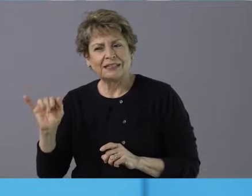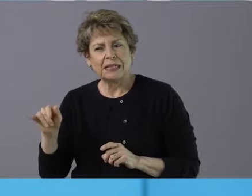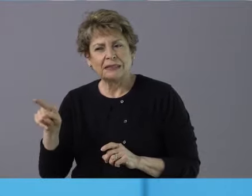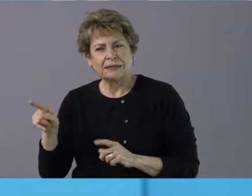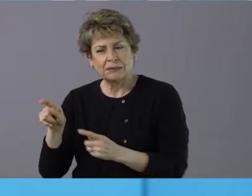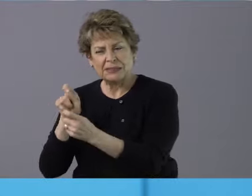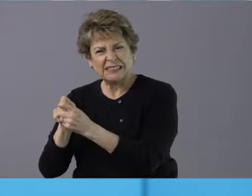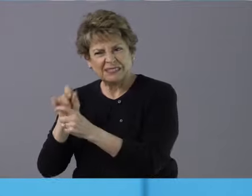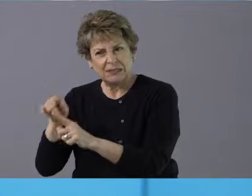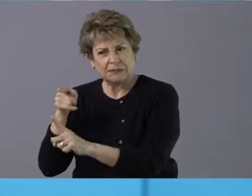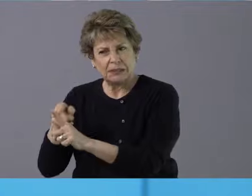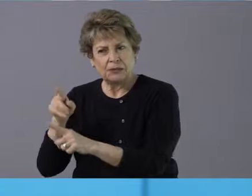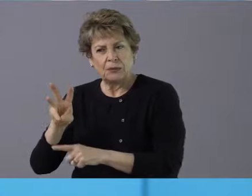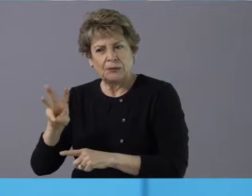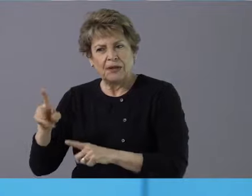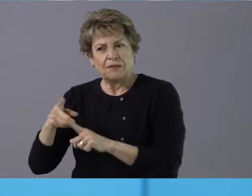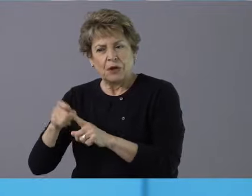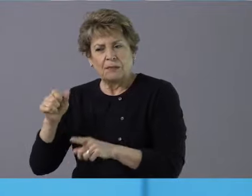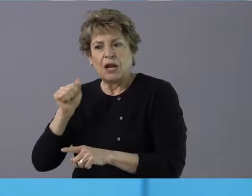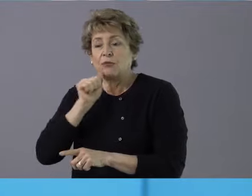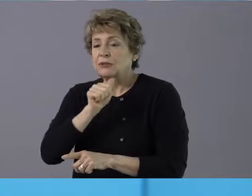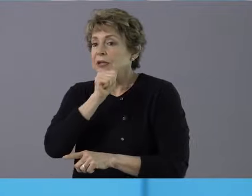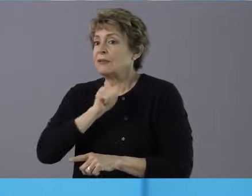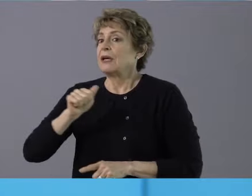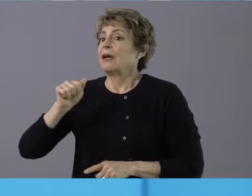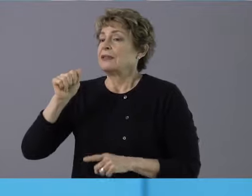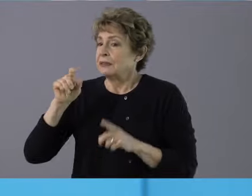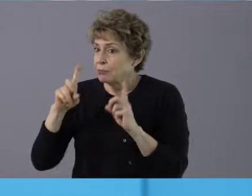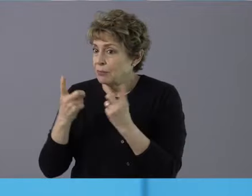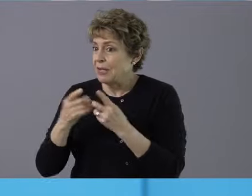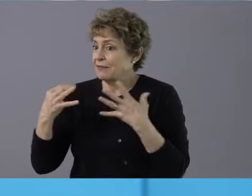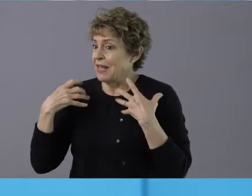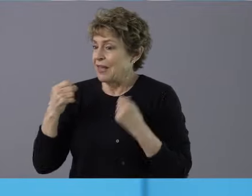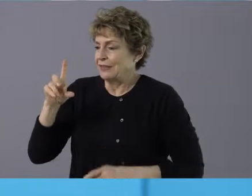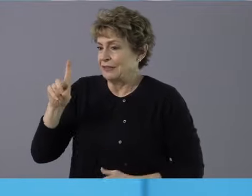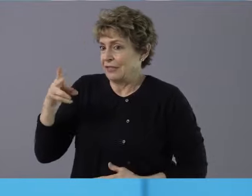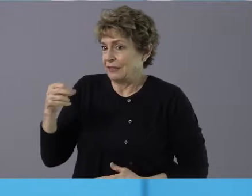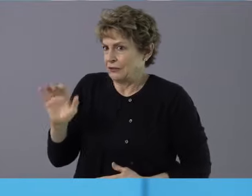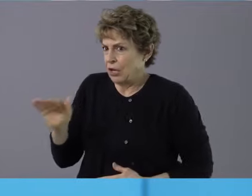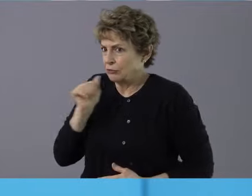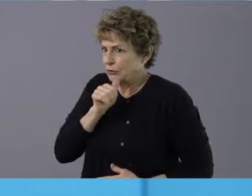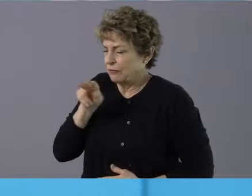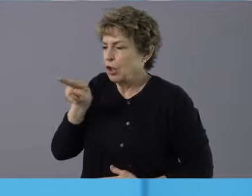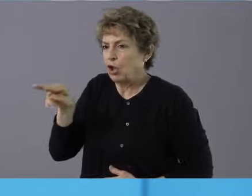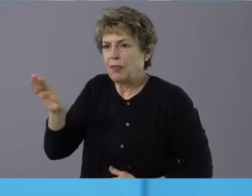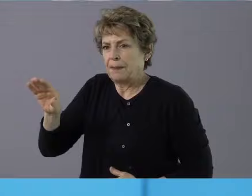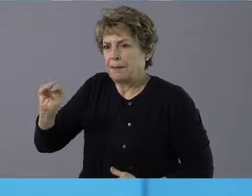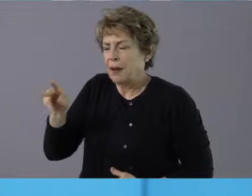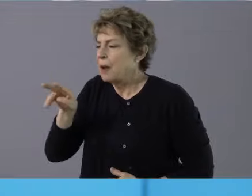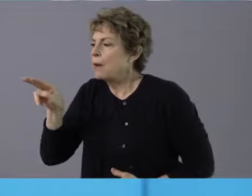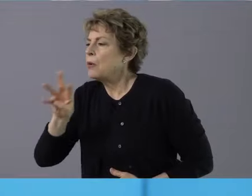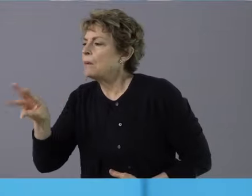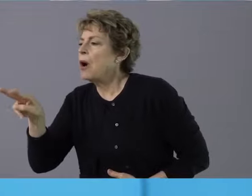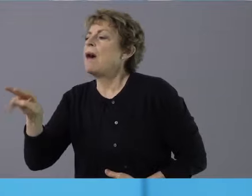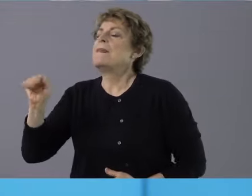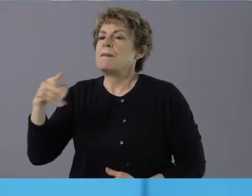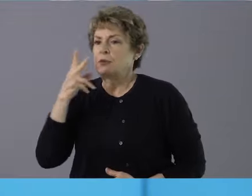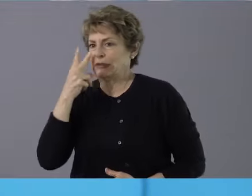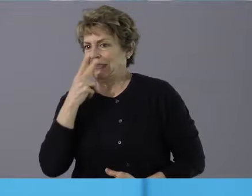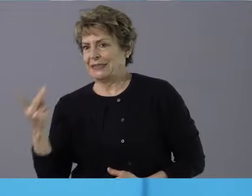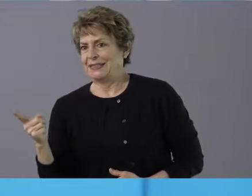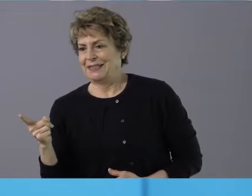Health Services. That's on the website, azhealth.gov. Every map that's been put out there